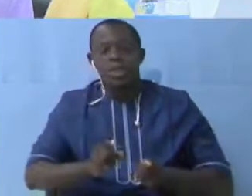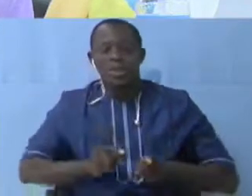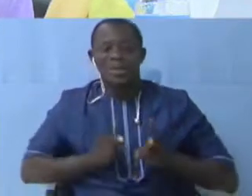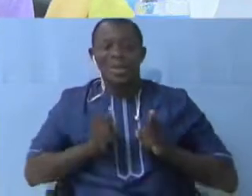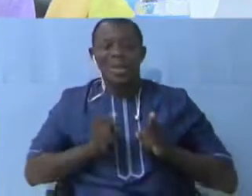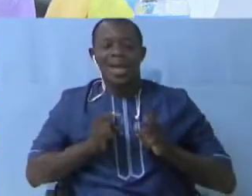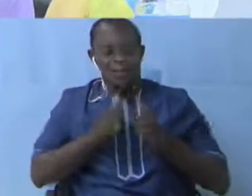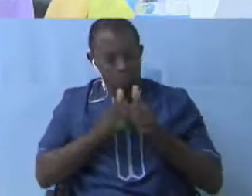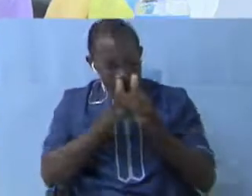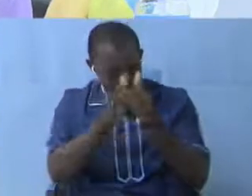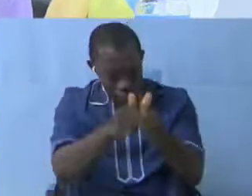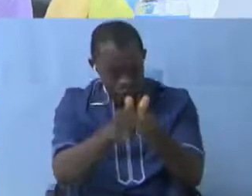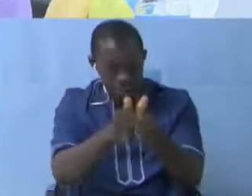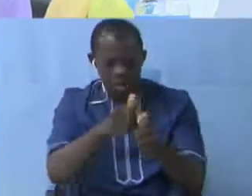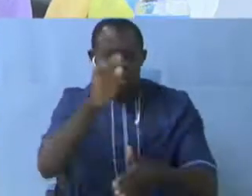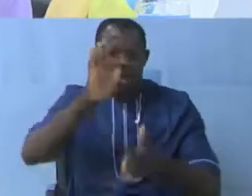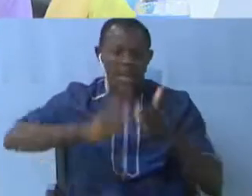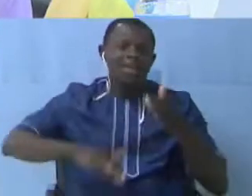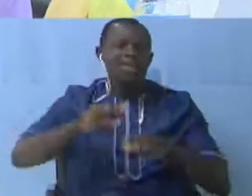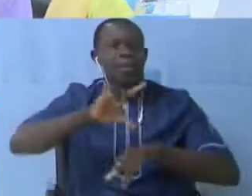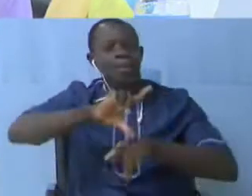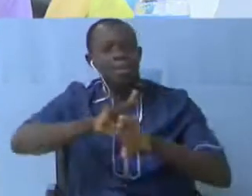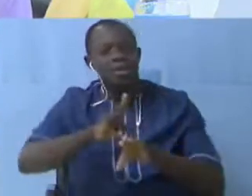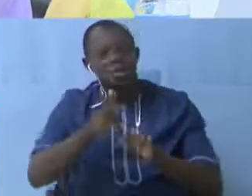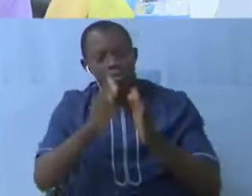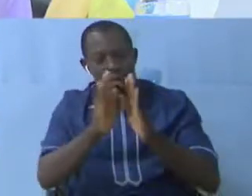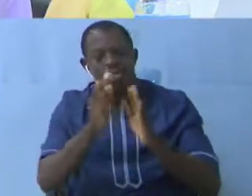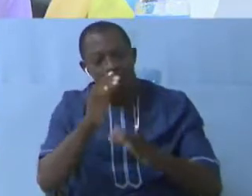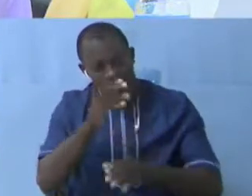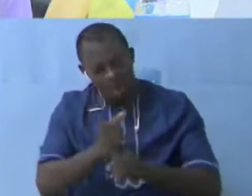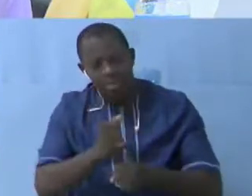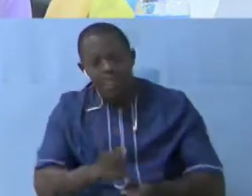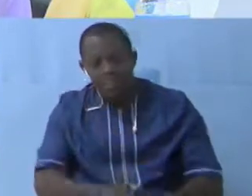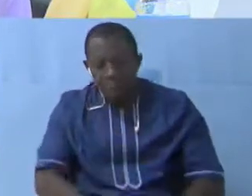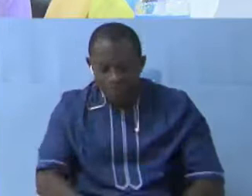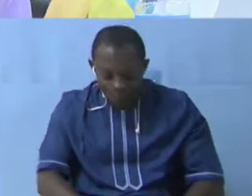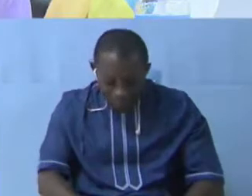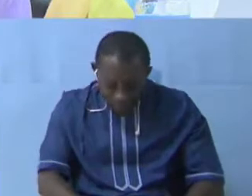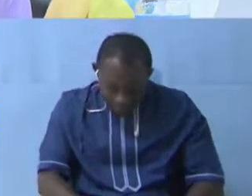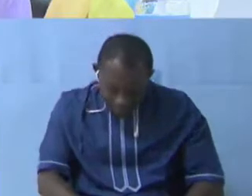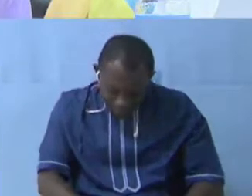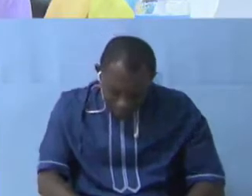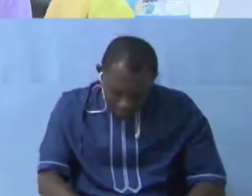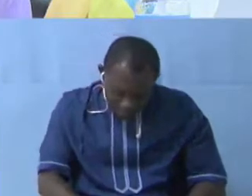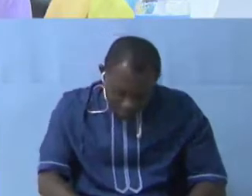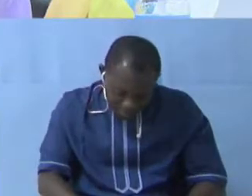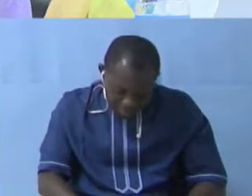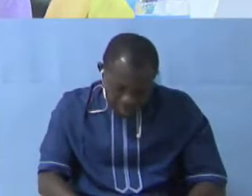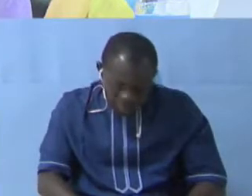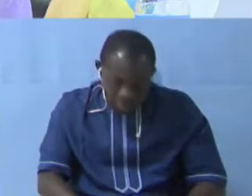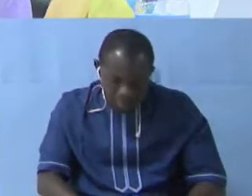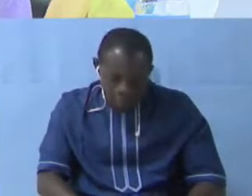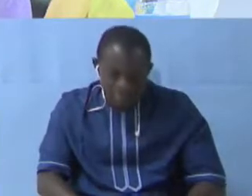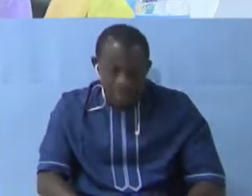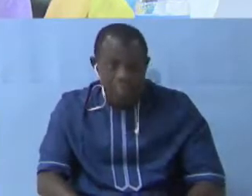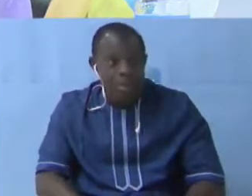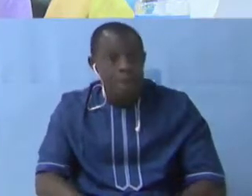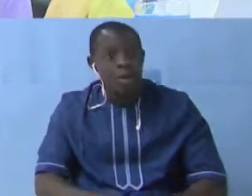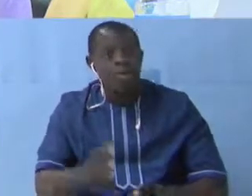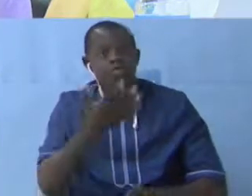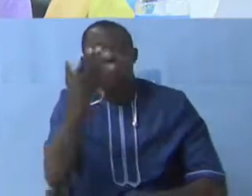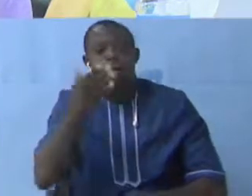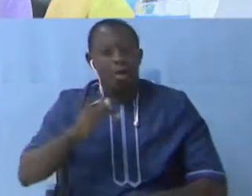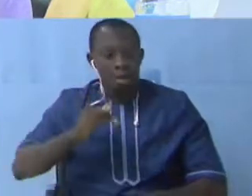at the last minute. waaye nag dama jàpp rek ne daal foog si rek ma dal di dëppale benn boor. So some of our brothers,